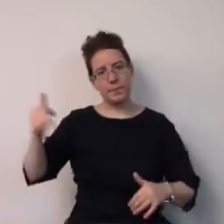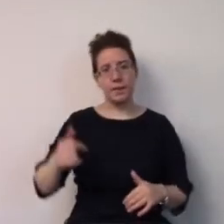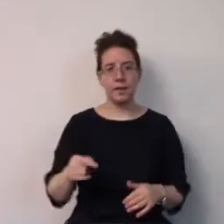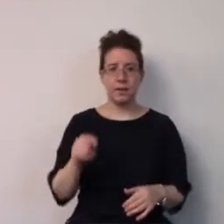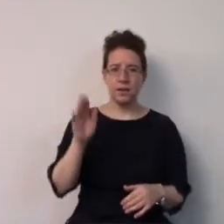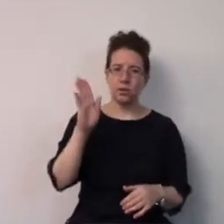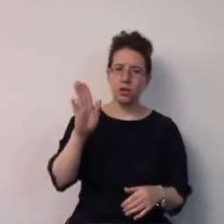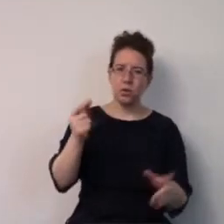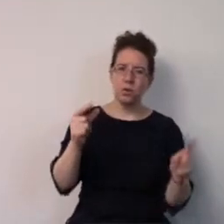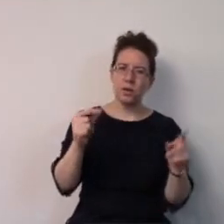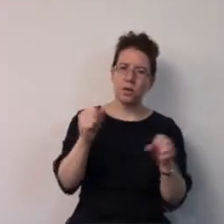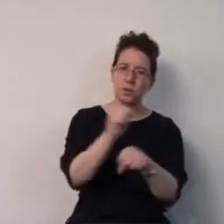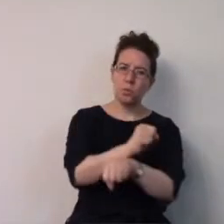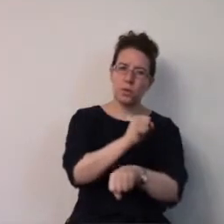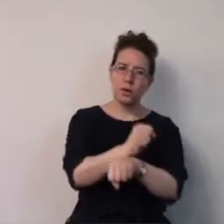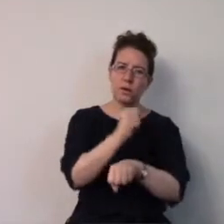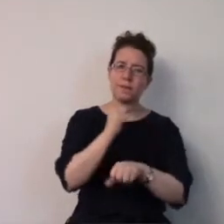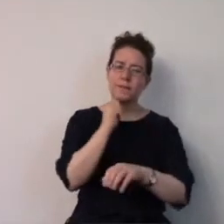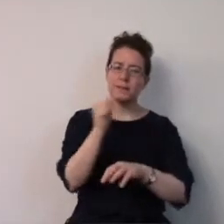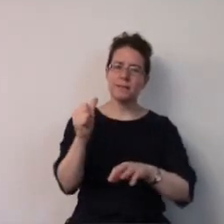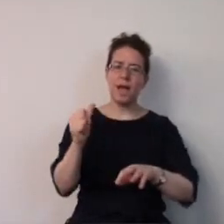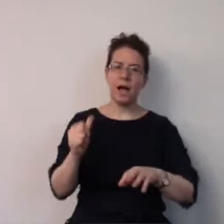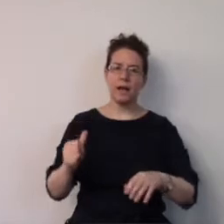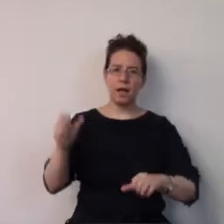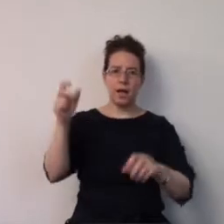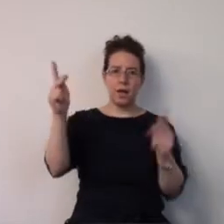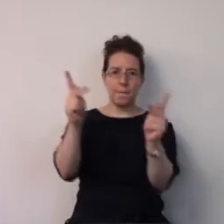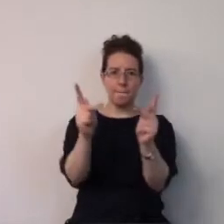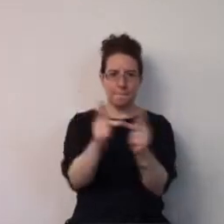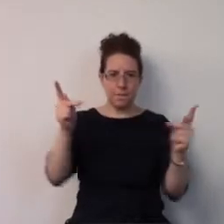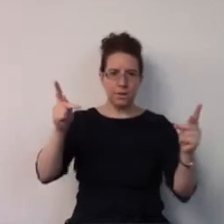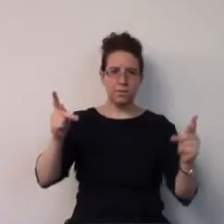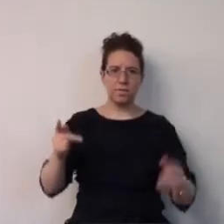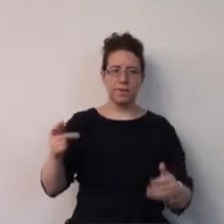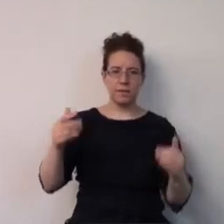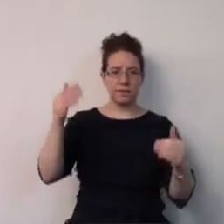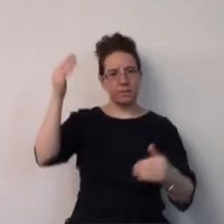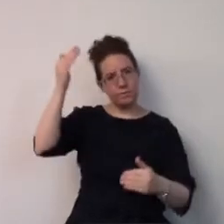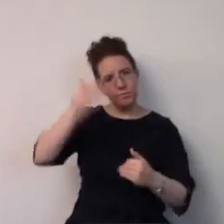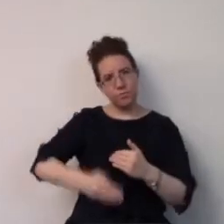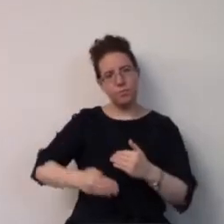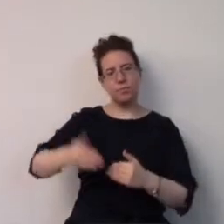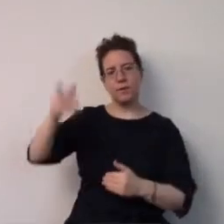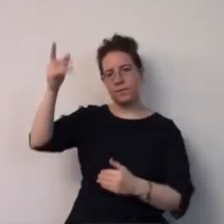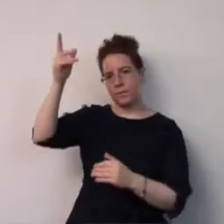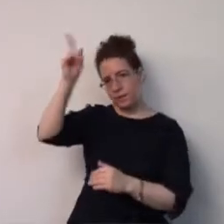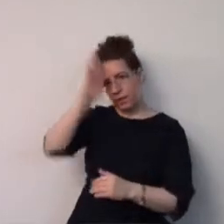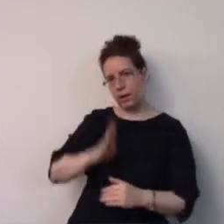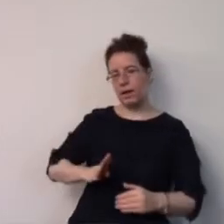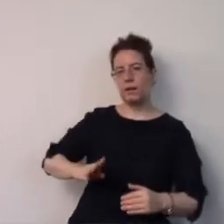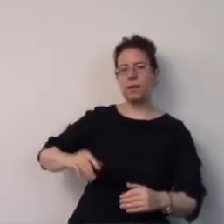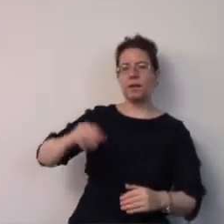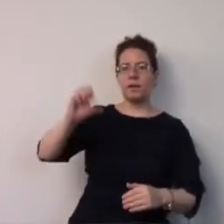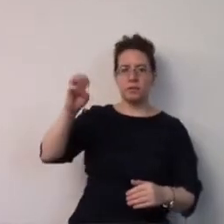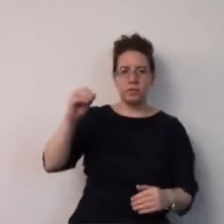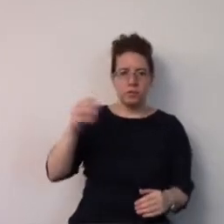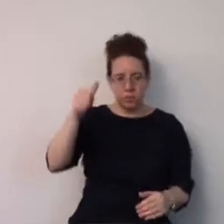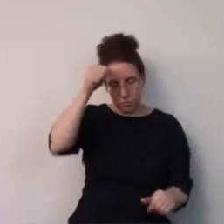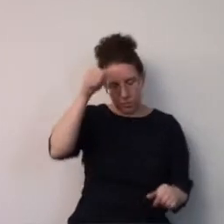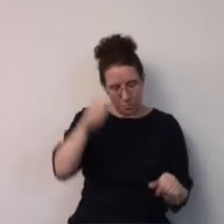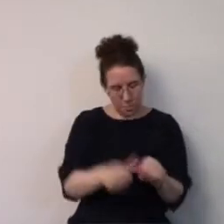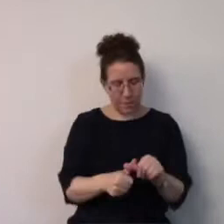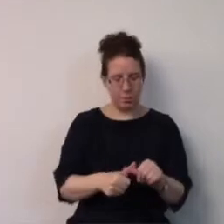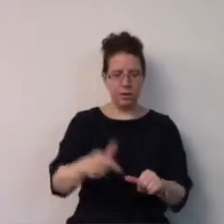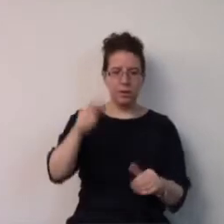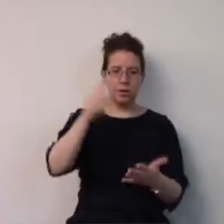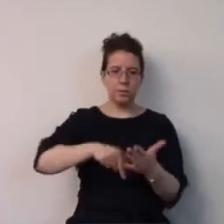what thou hast received, how thou hast received and heard, and hold fast and repent. Have a change of heart.